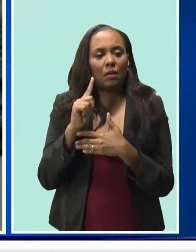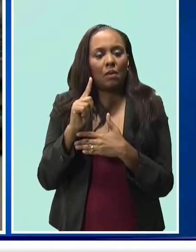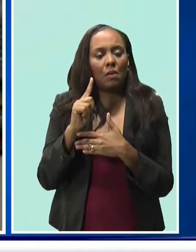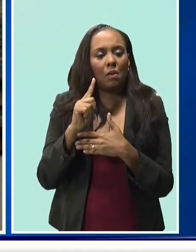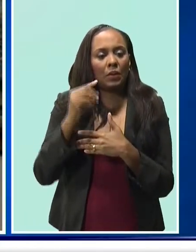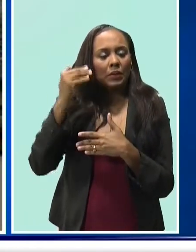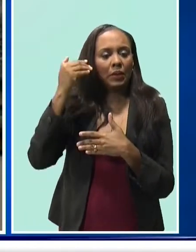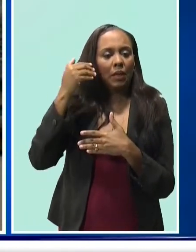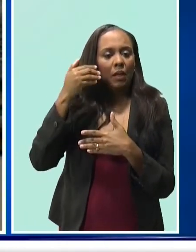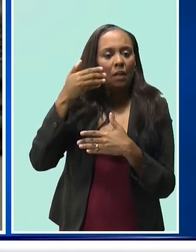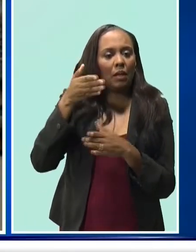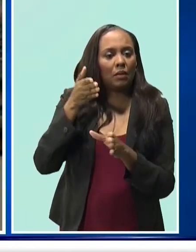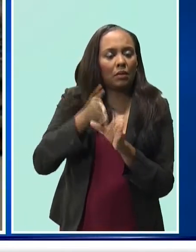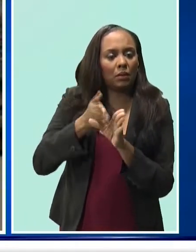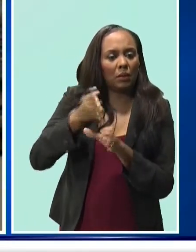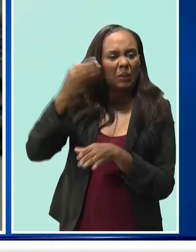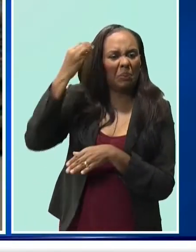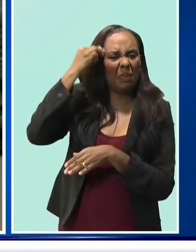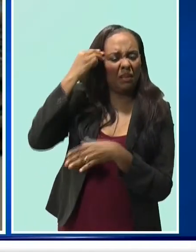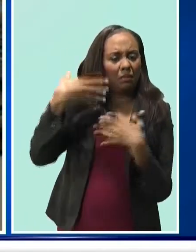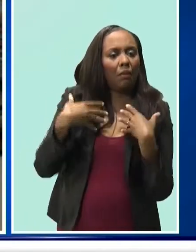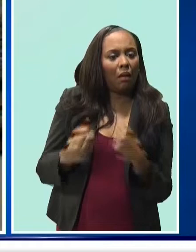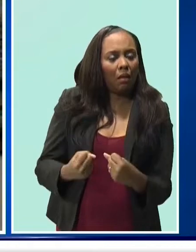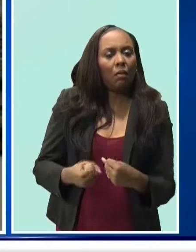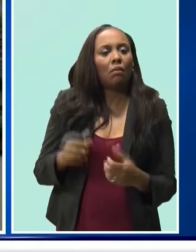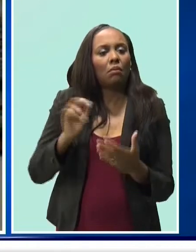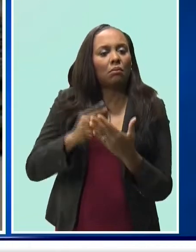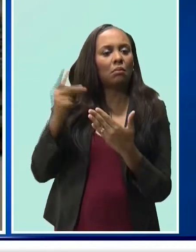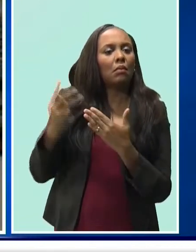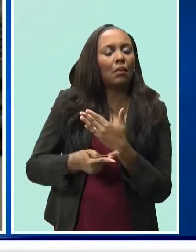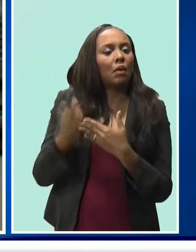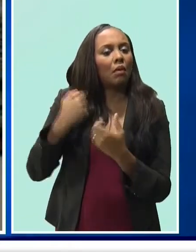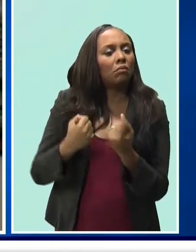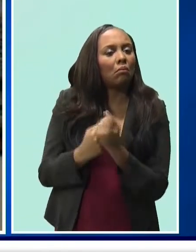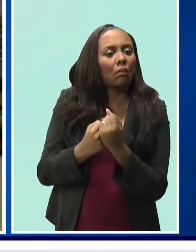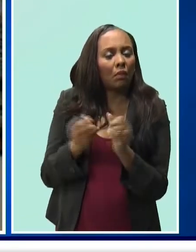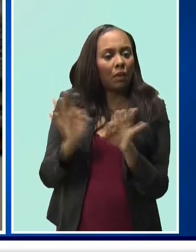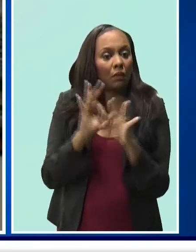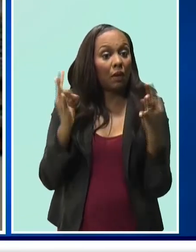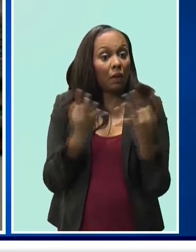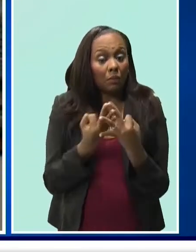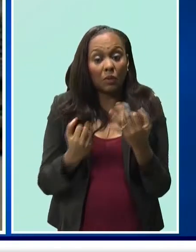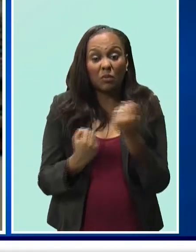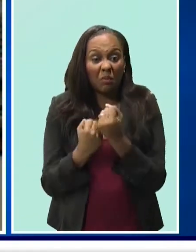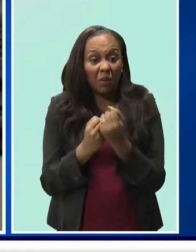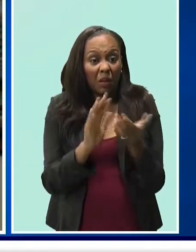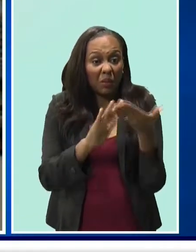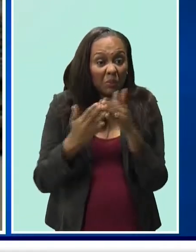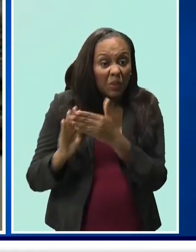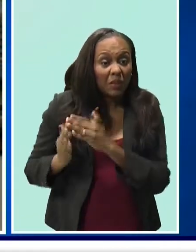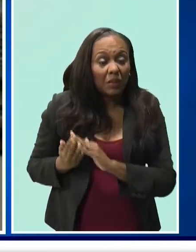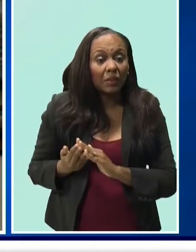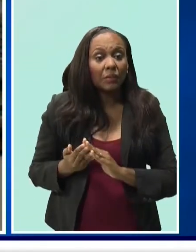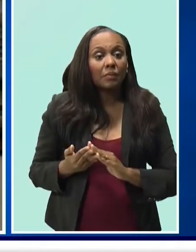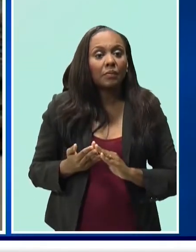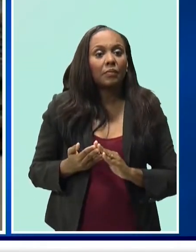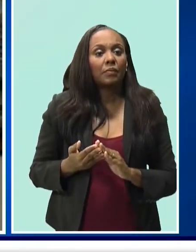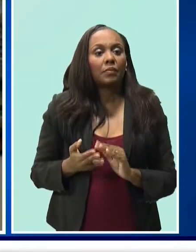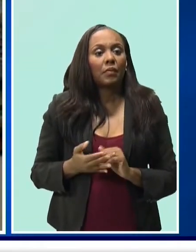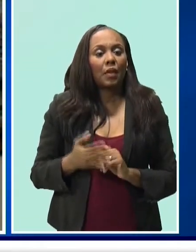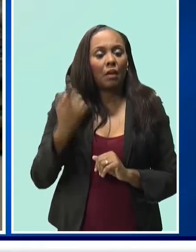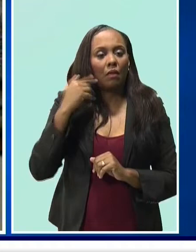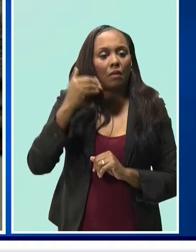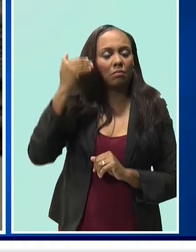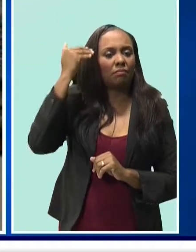psychosocial well-being and mental health. So that program is to support families and communities to cope with the negative mental